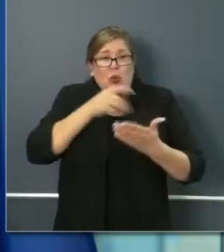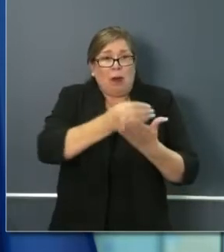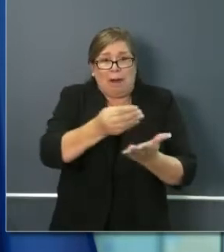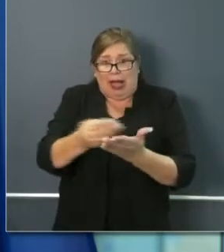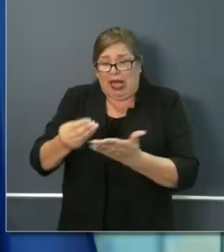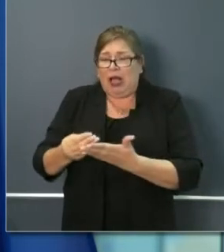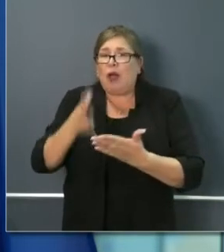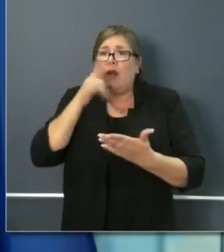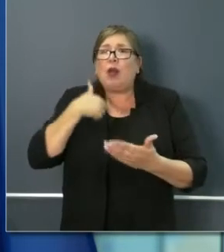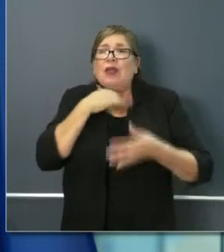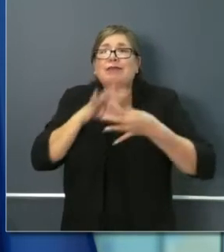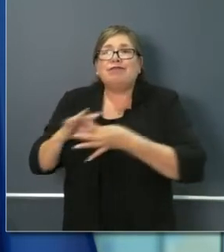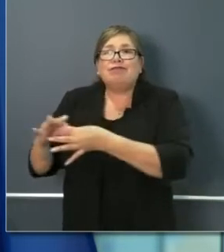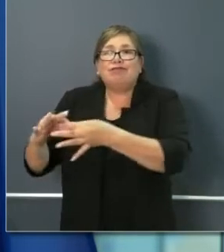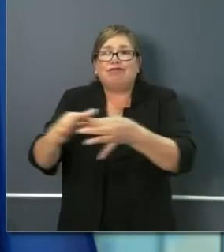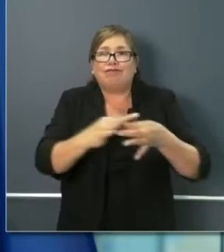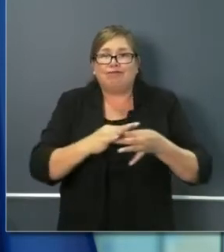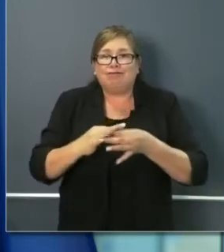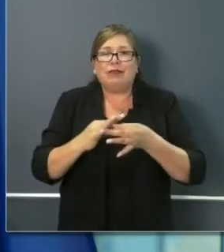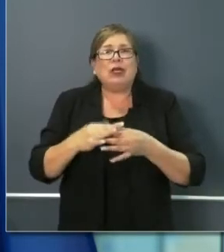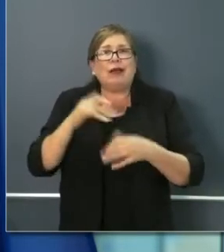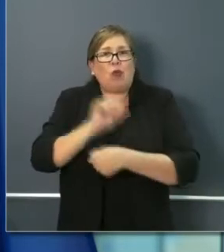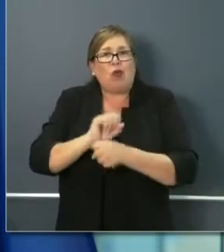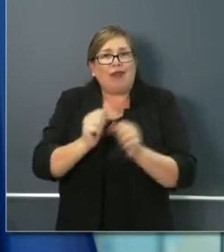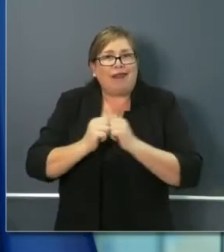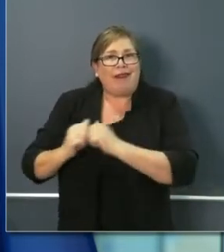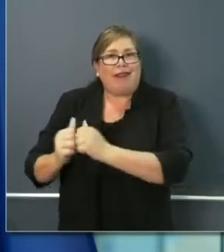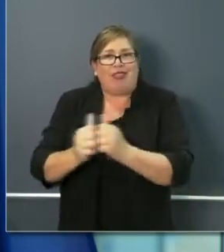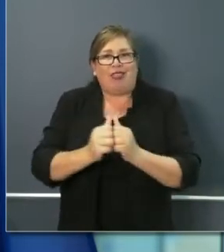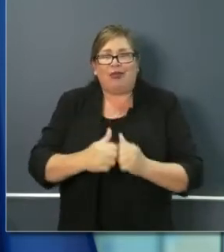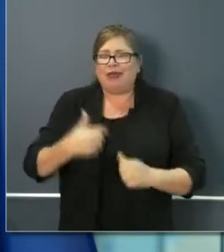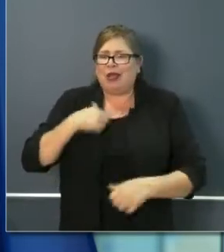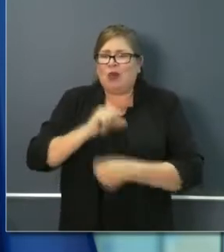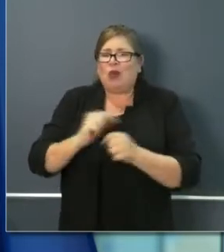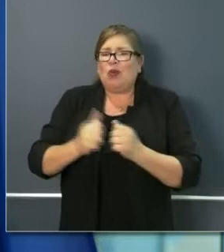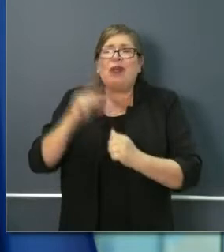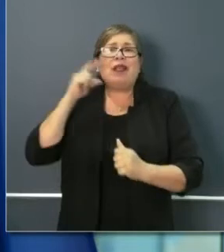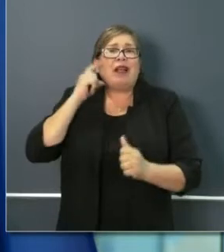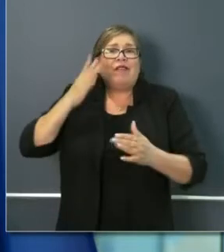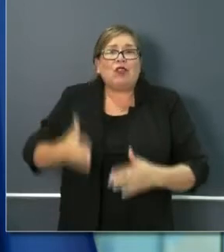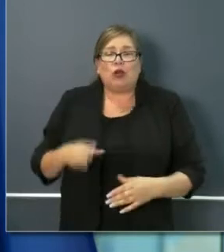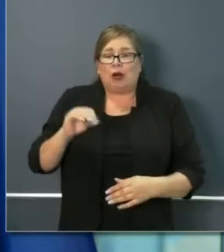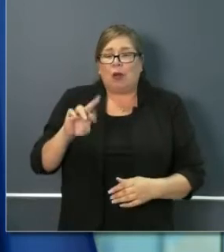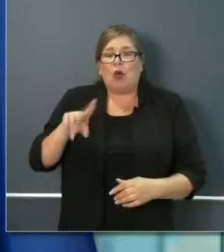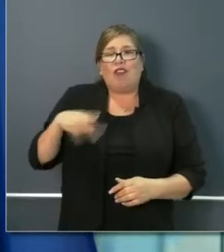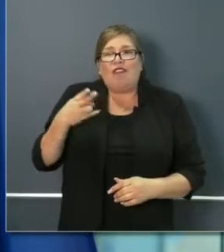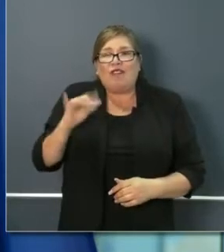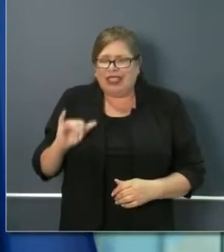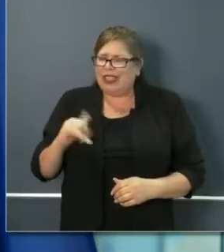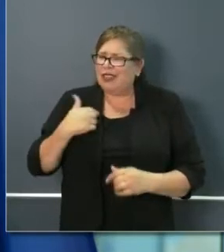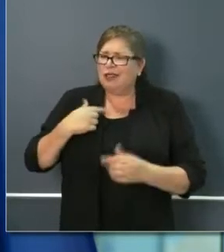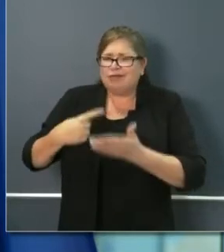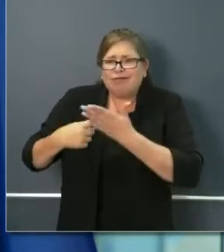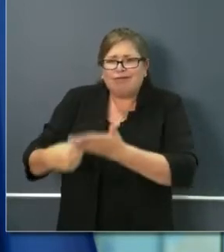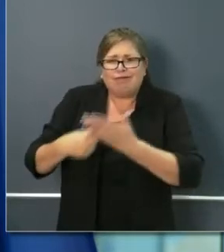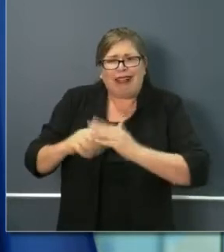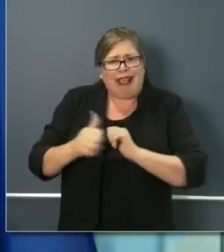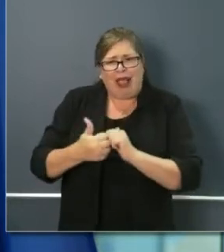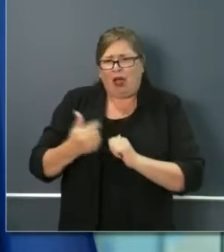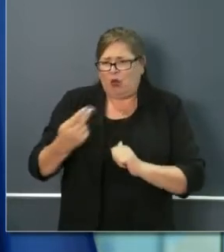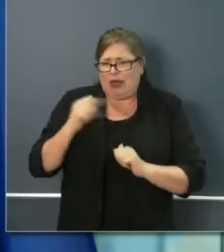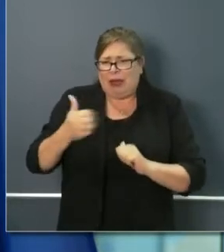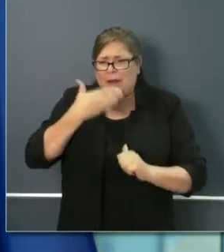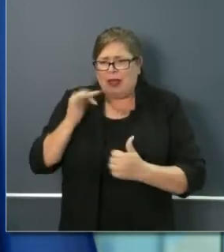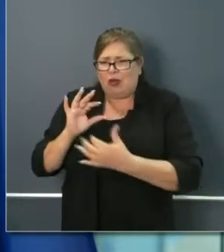to make sure that we're going and working together. Governor Murphy and I, a few weeks back, had a similar conversation. So you're starting to see these partnerships at